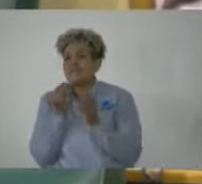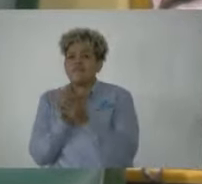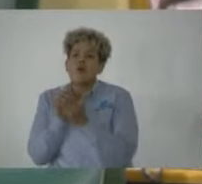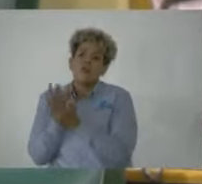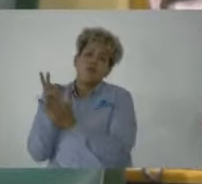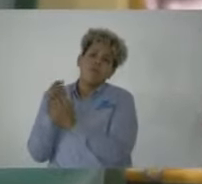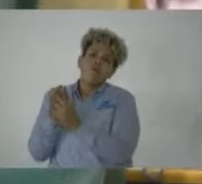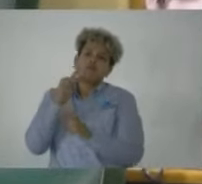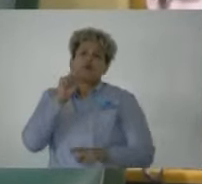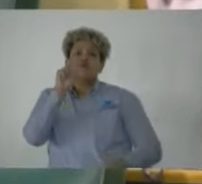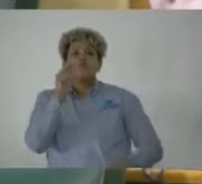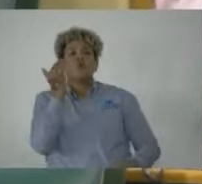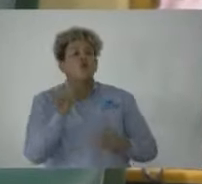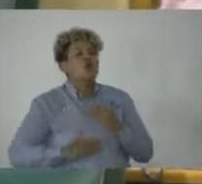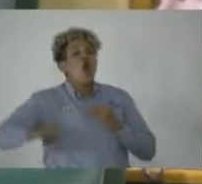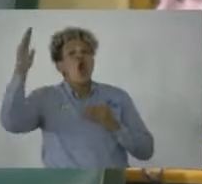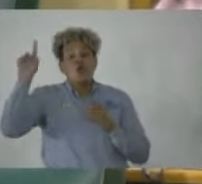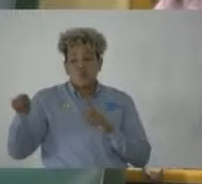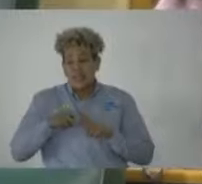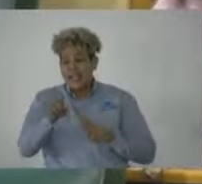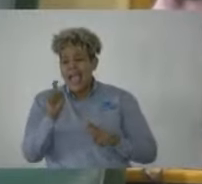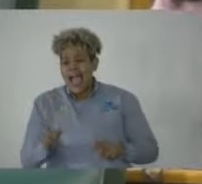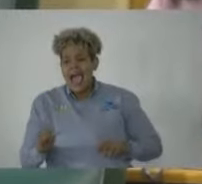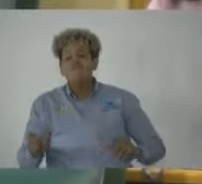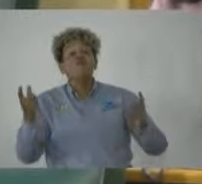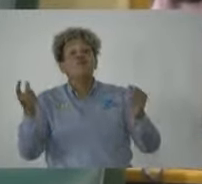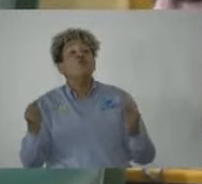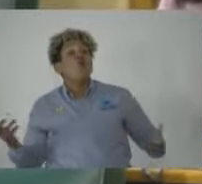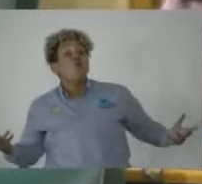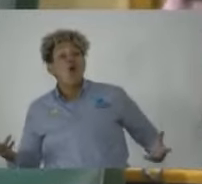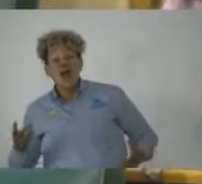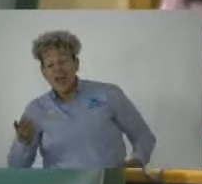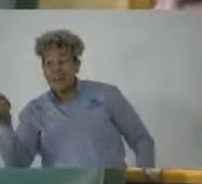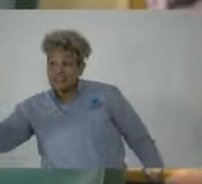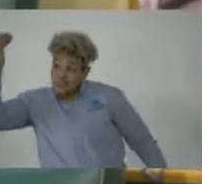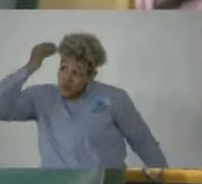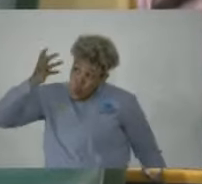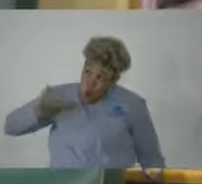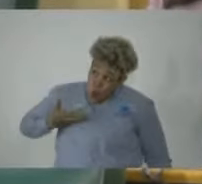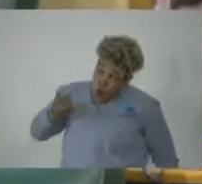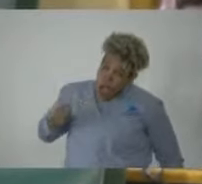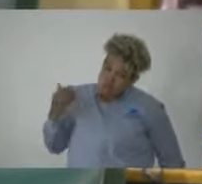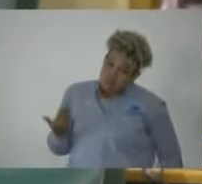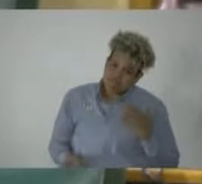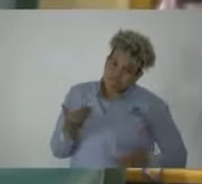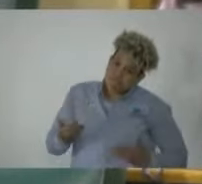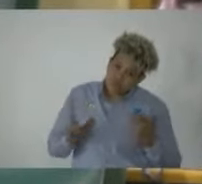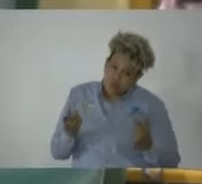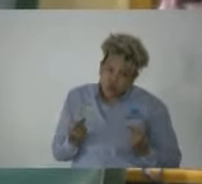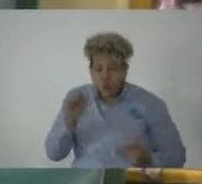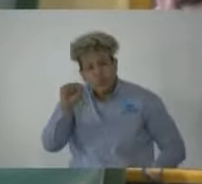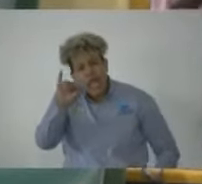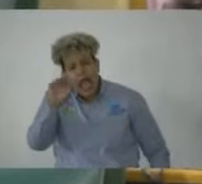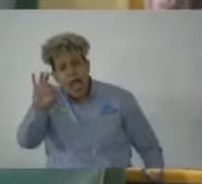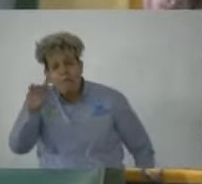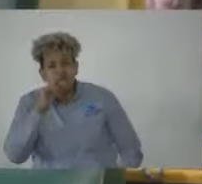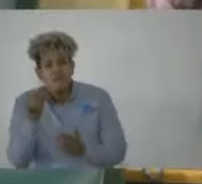arrangement from 2013 onwards, where they had to do as they were told. So yes, the IMF is